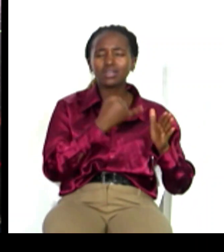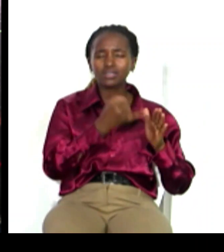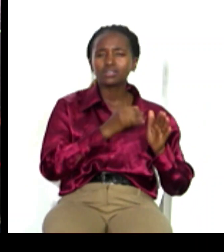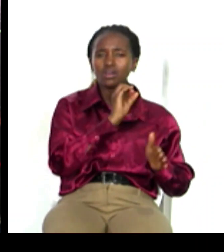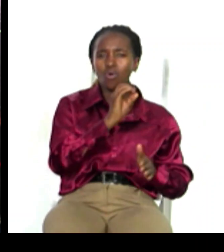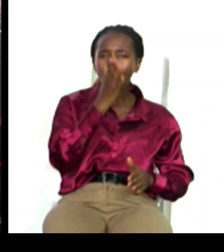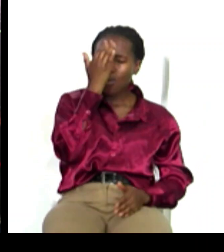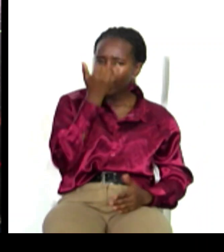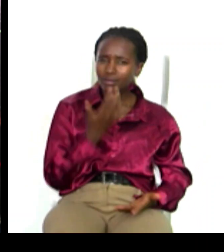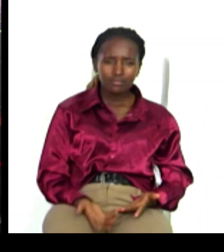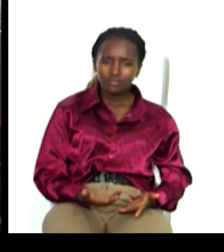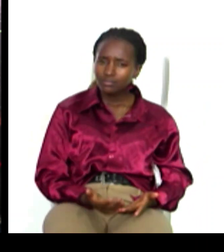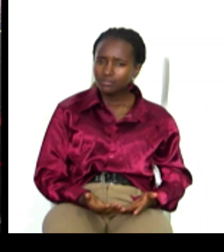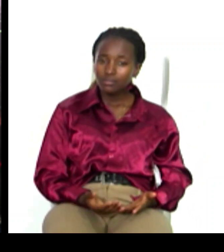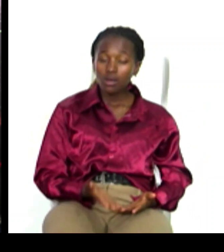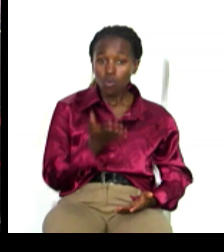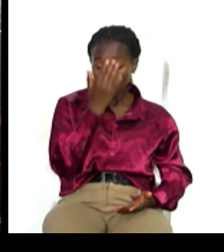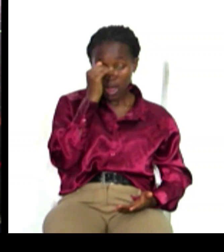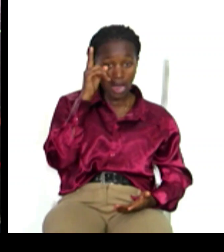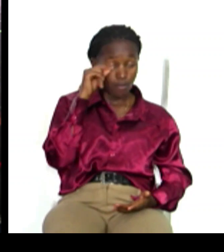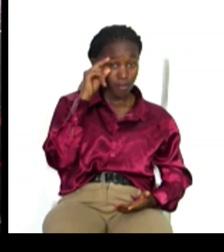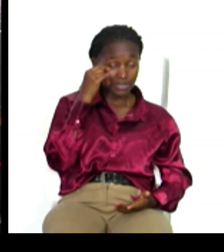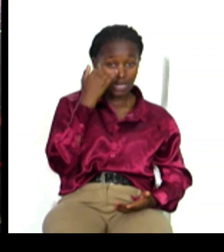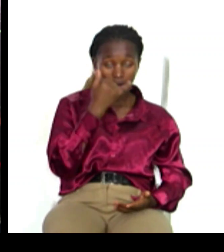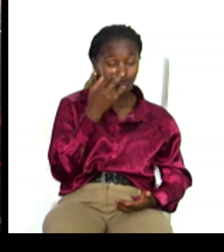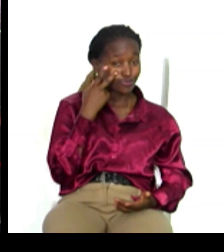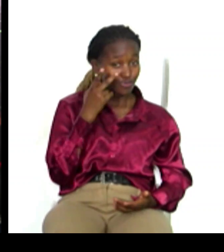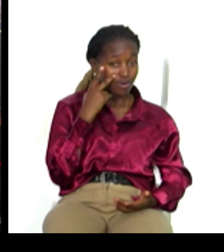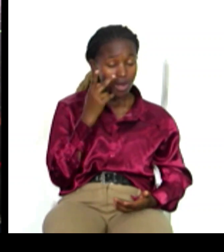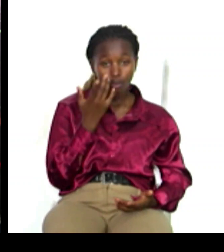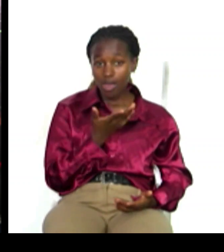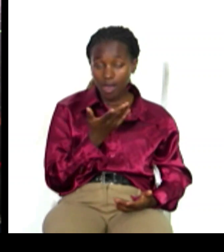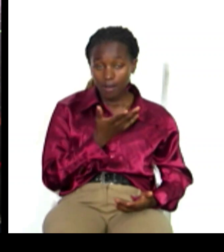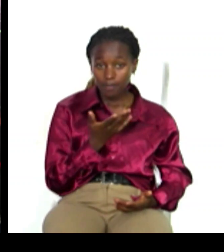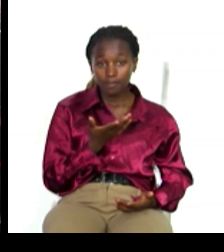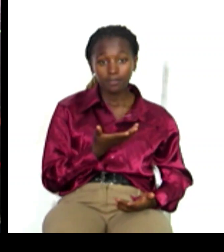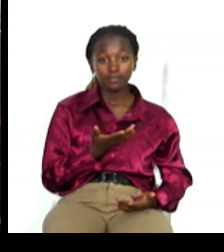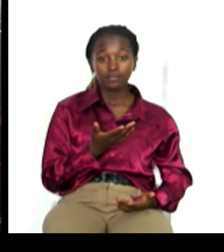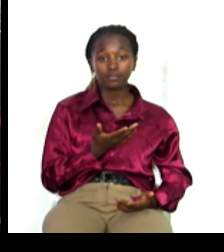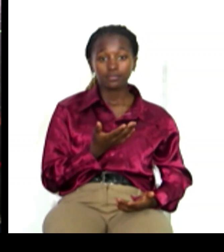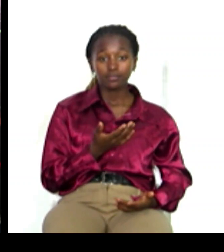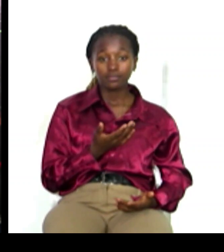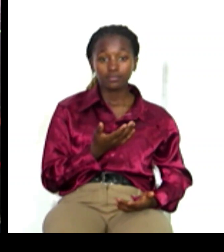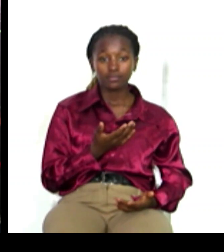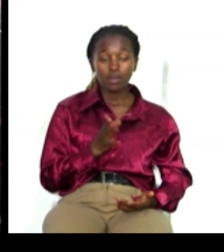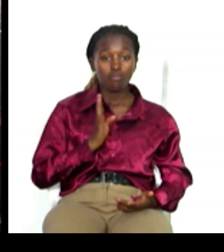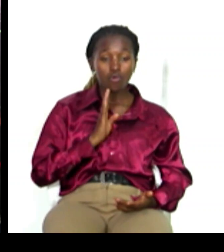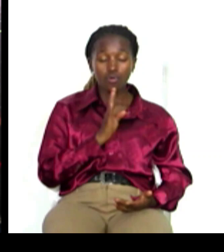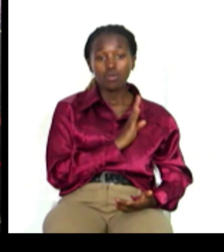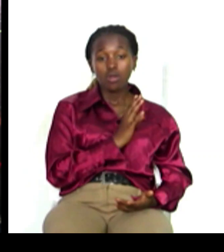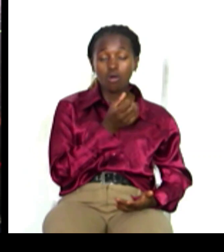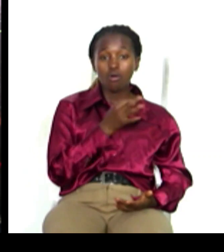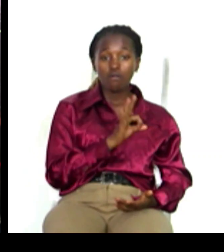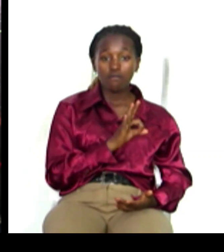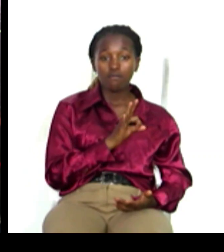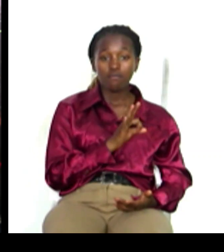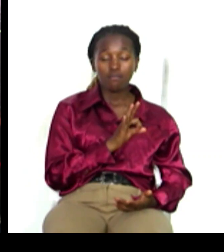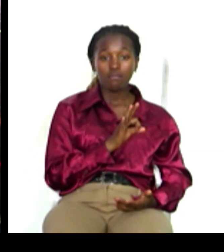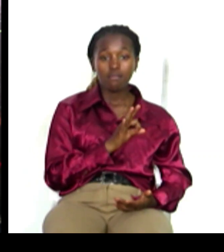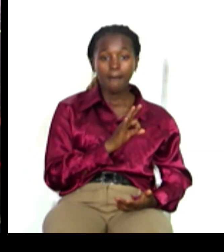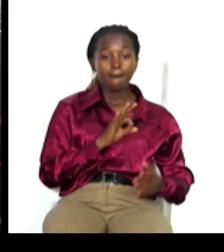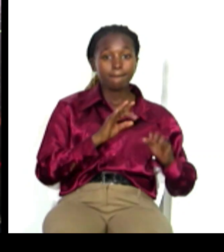in Mombasa, as we are talking, the council, is it the body of marine industries, shut down?